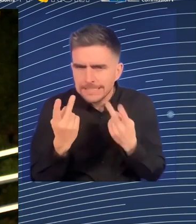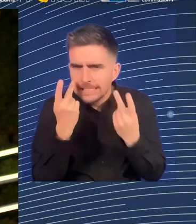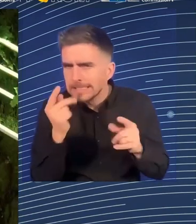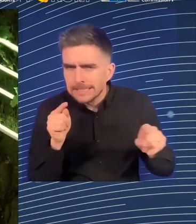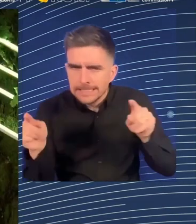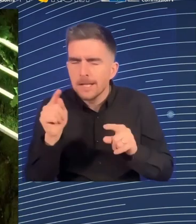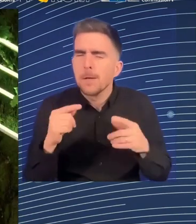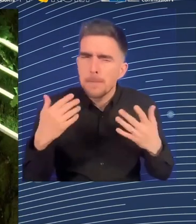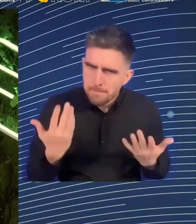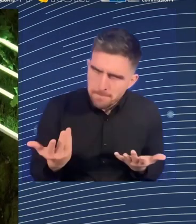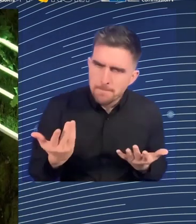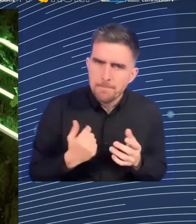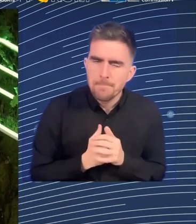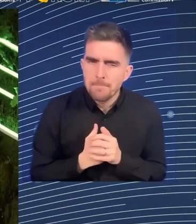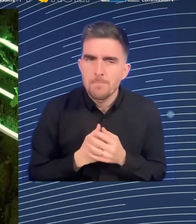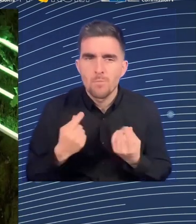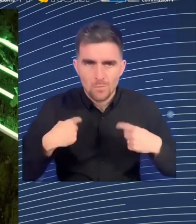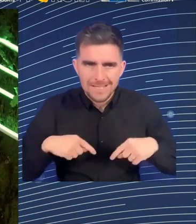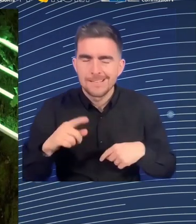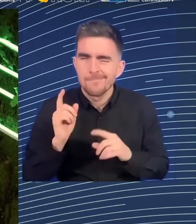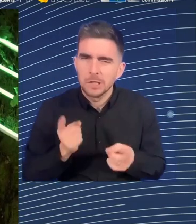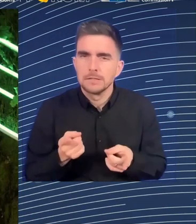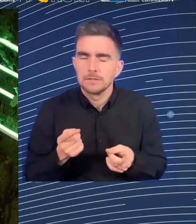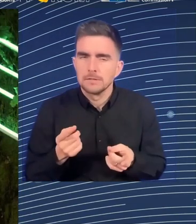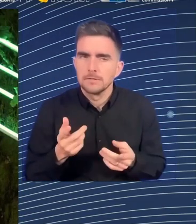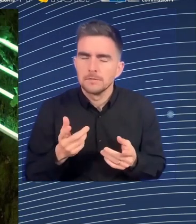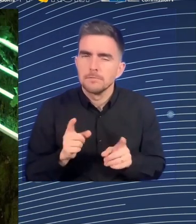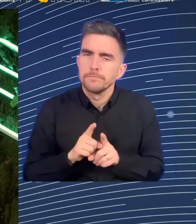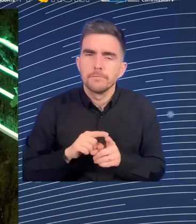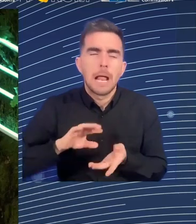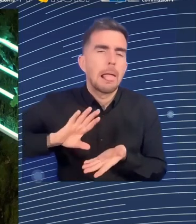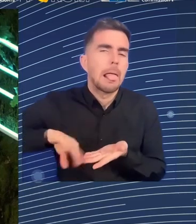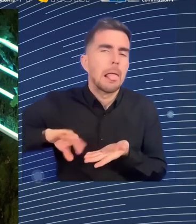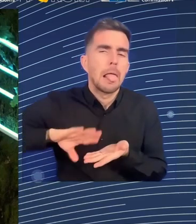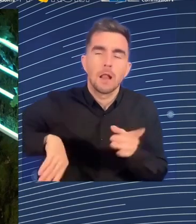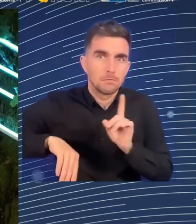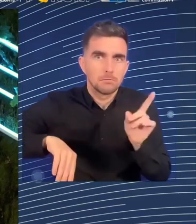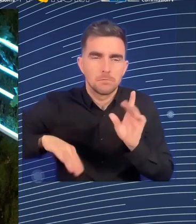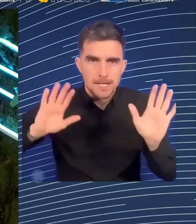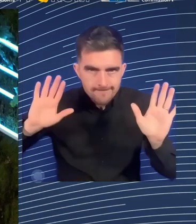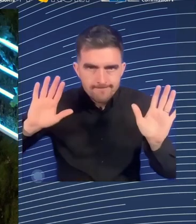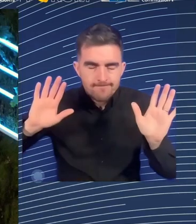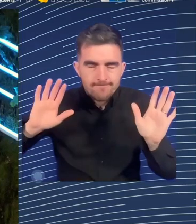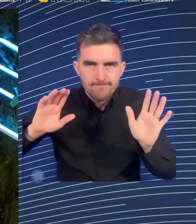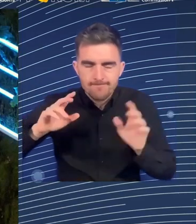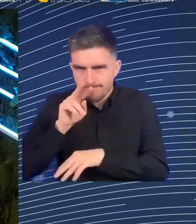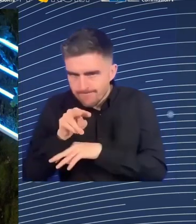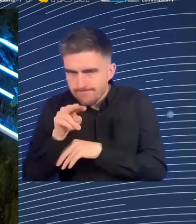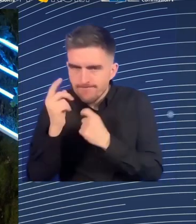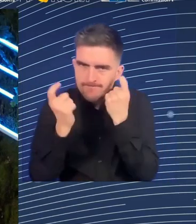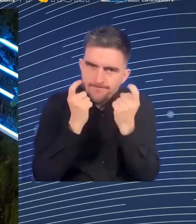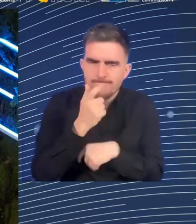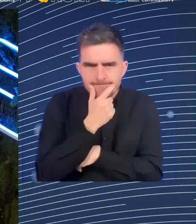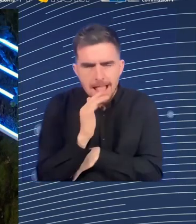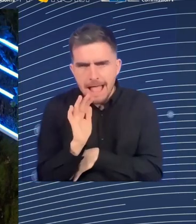you. Thank you very much. Maud, maybe not directly, but somehow